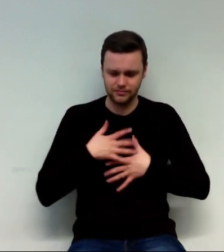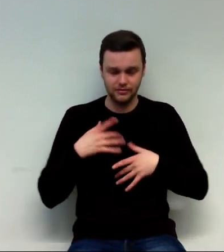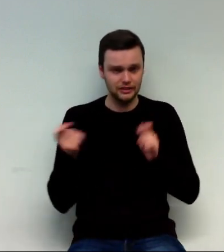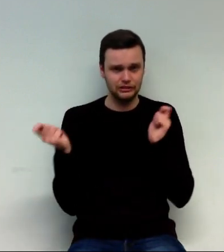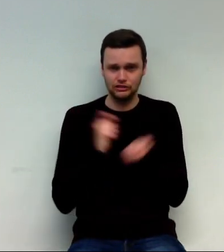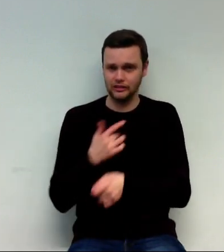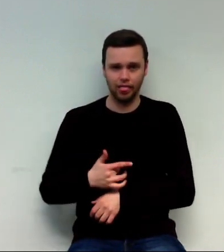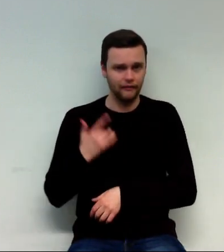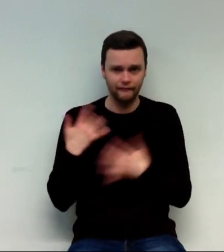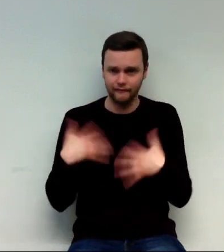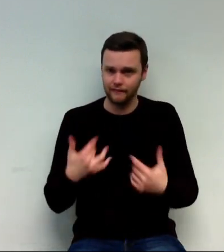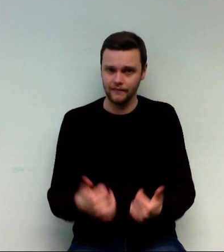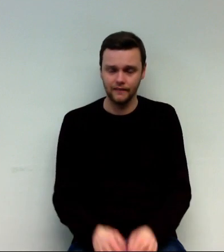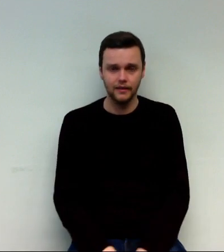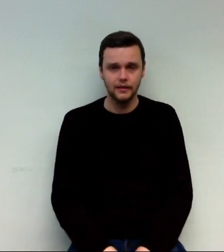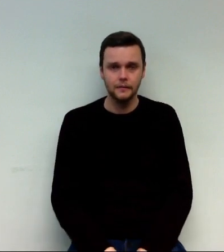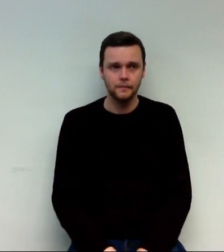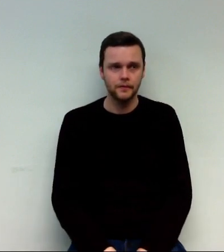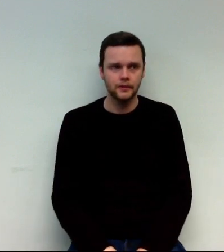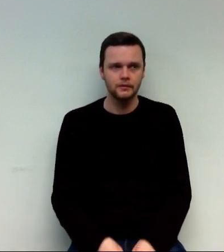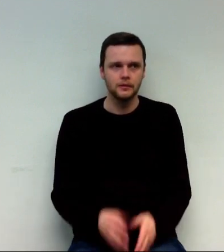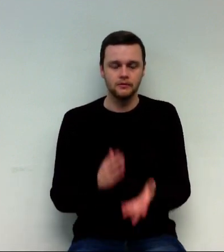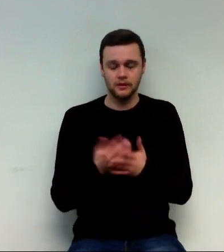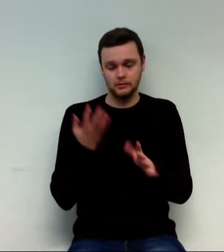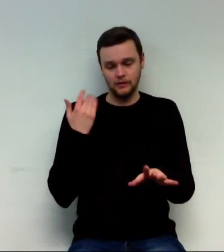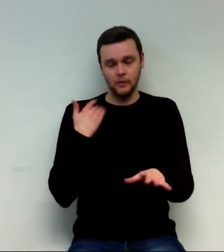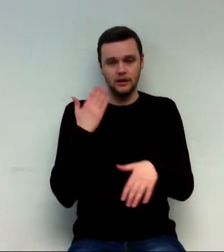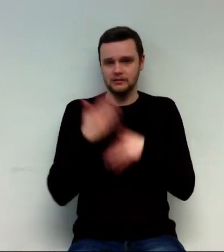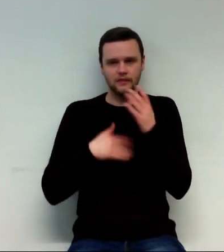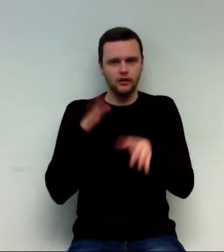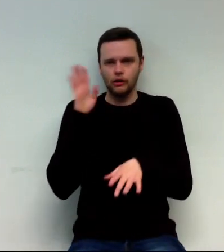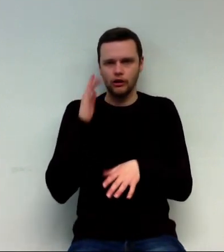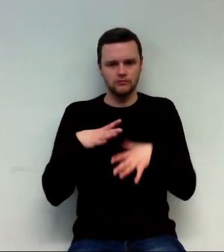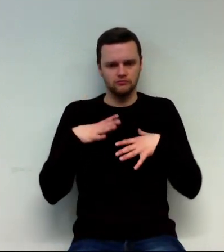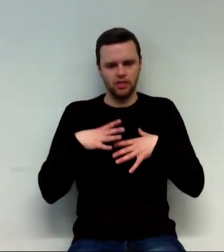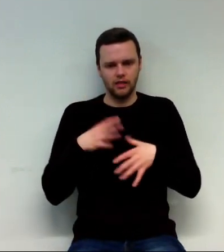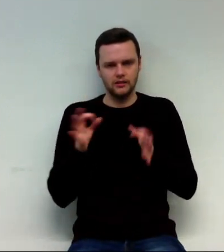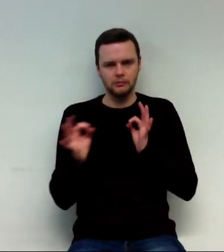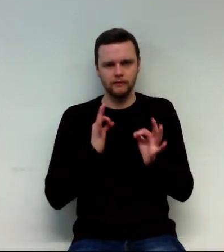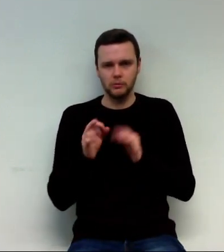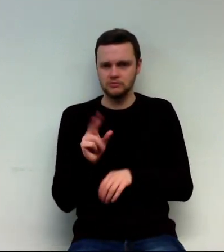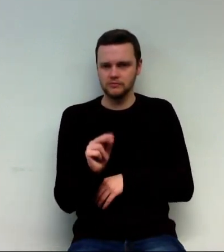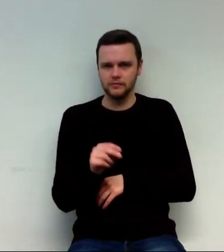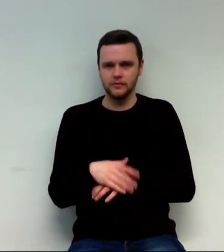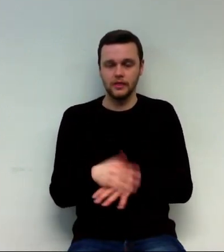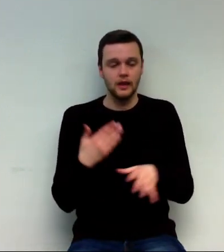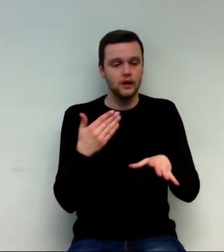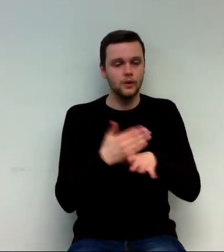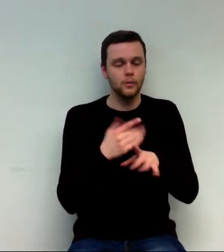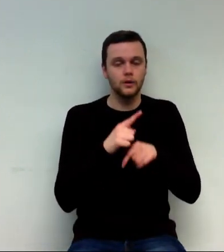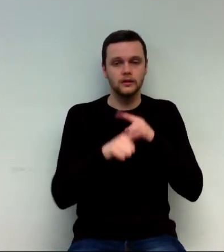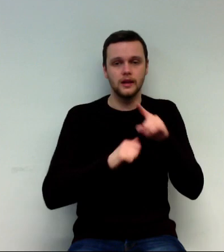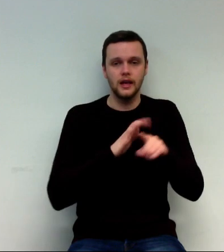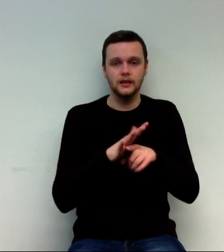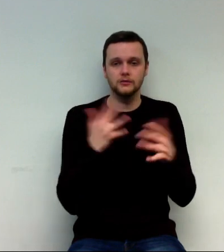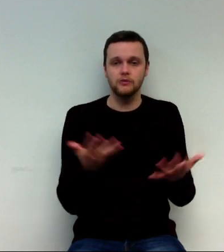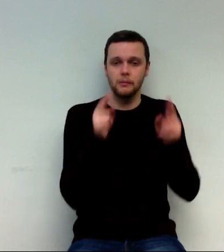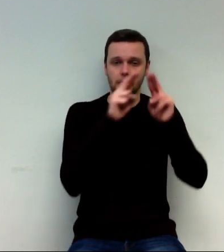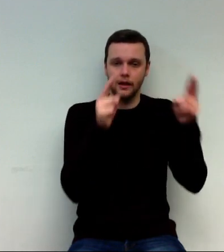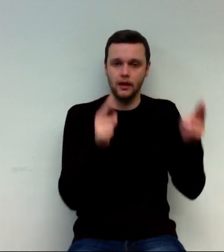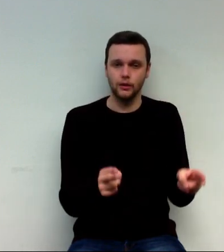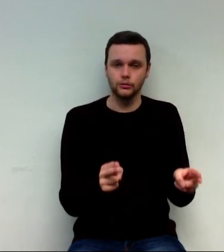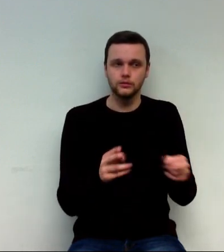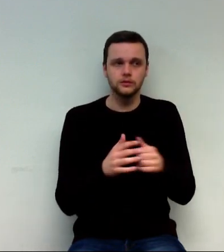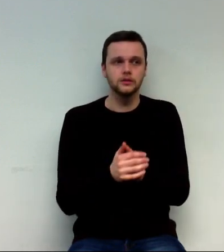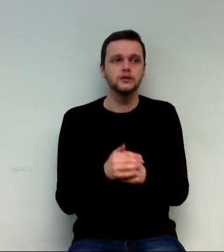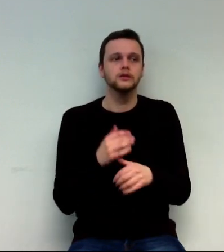people's lives. Yeah, so like I guess I'd never really heard of relaxed performances until I worked at the Edinburgh Playhouse, which is a venue in Edinburgh,